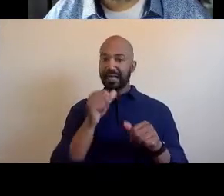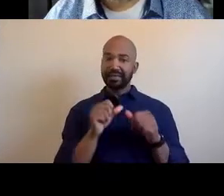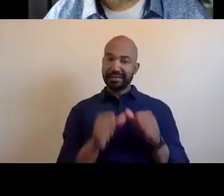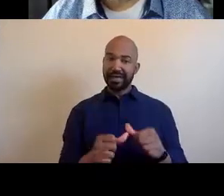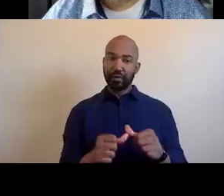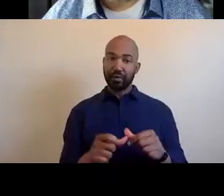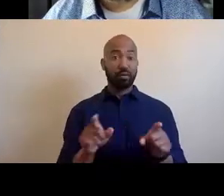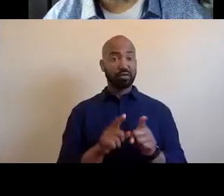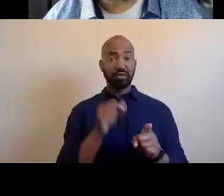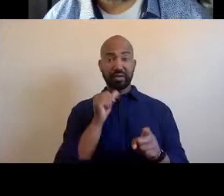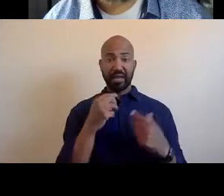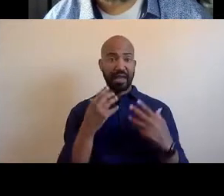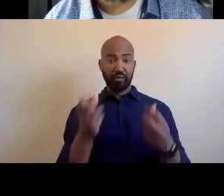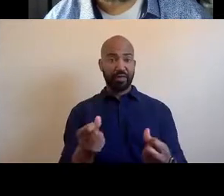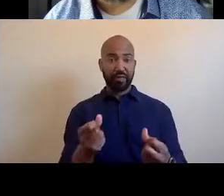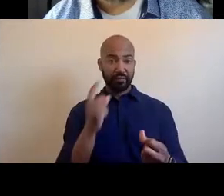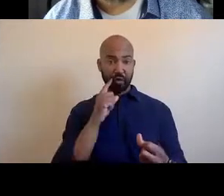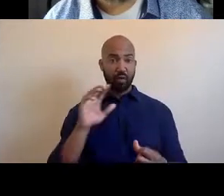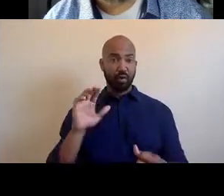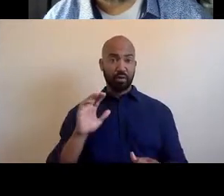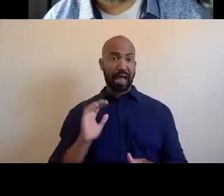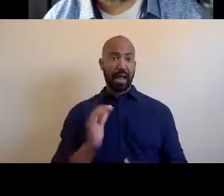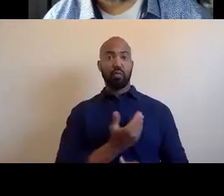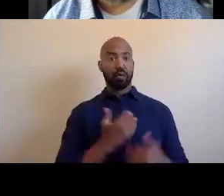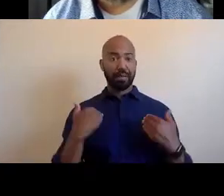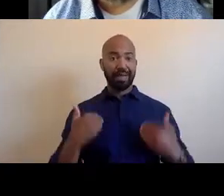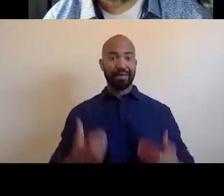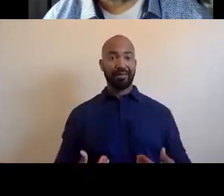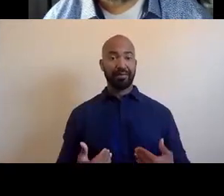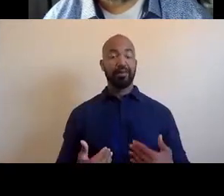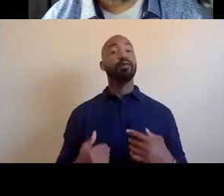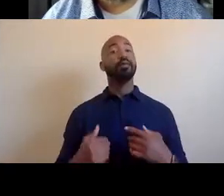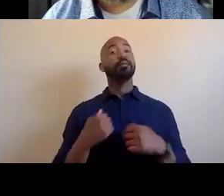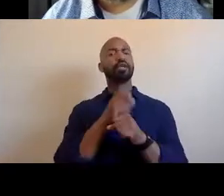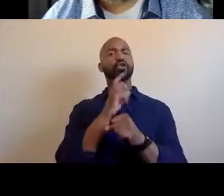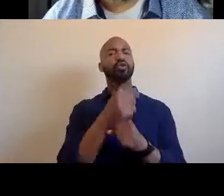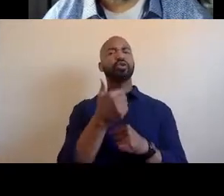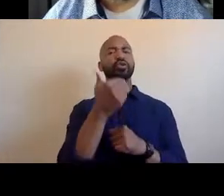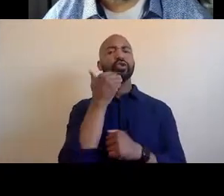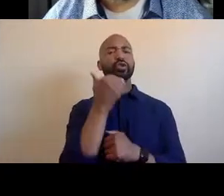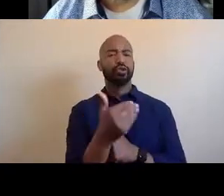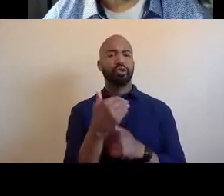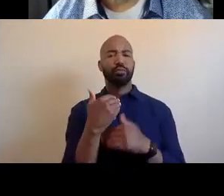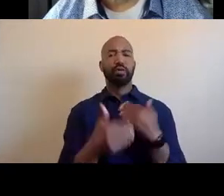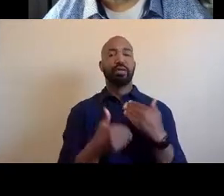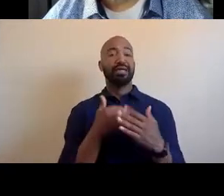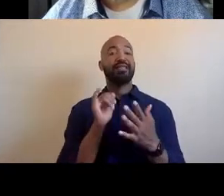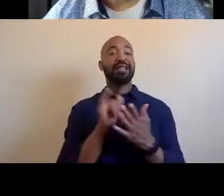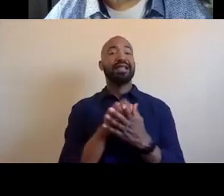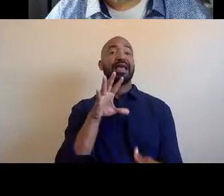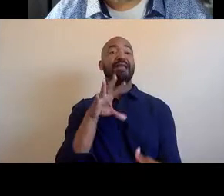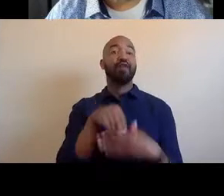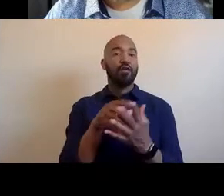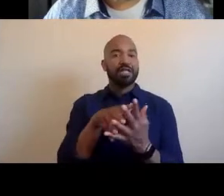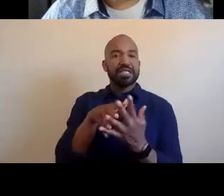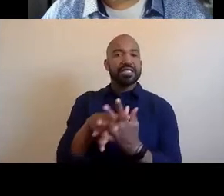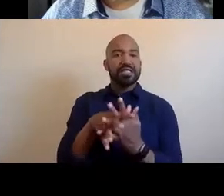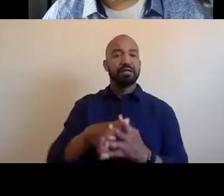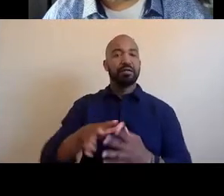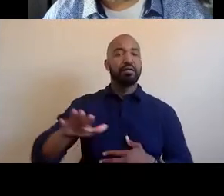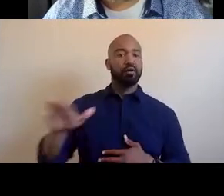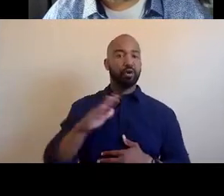is really to make it a reasonable process that is ingrained in your patterns and your daily